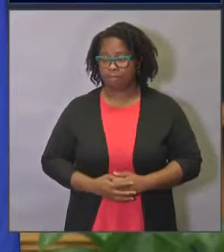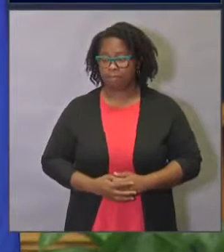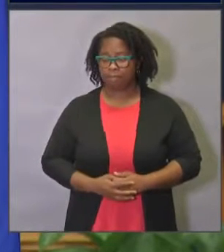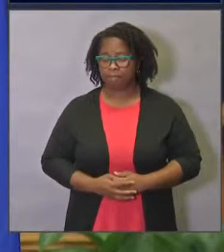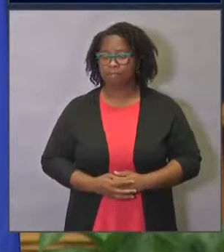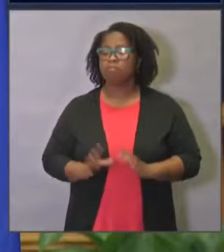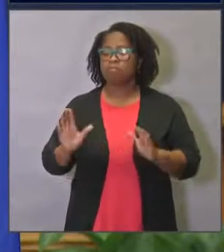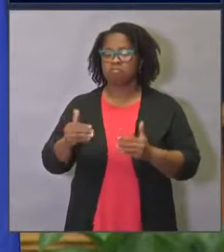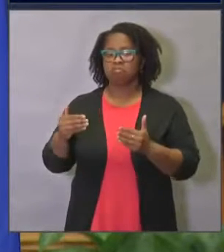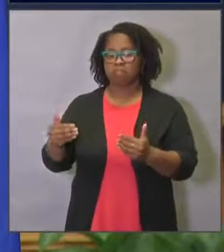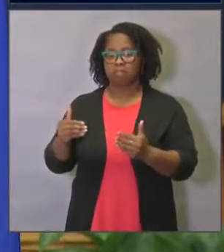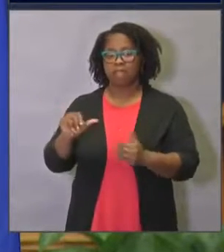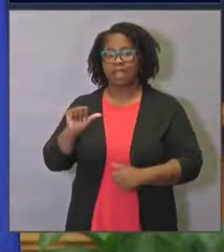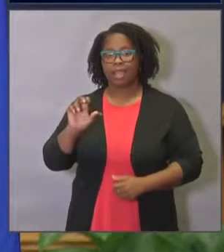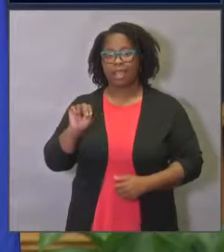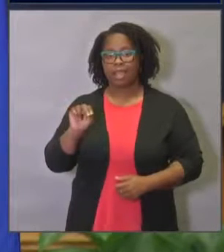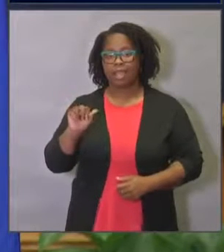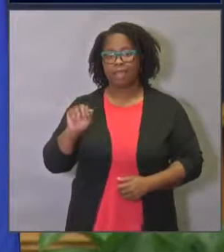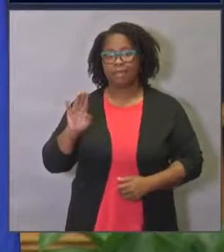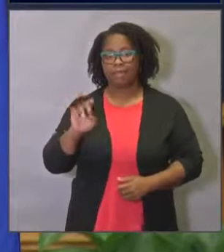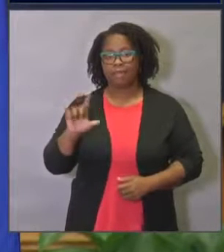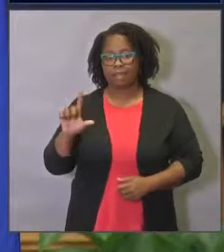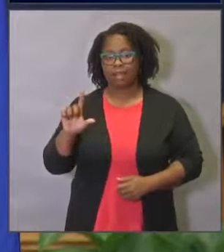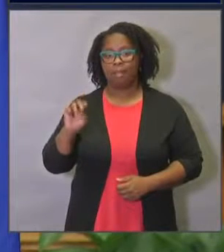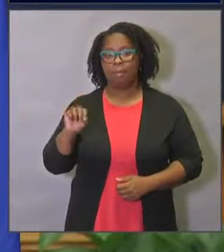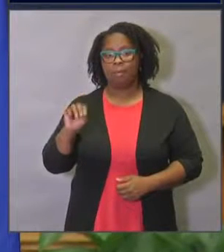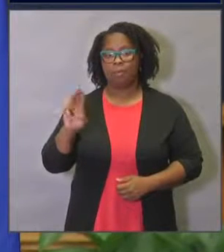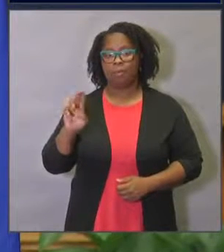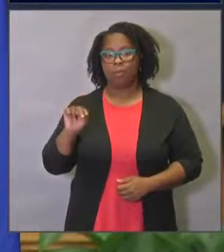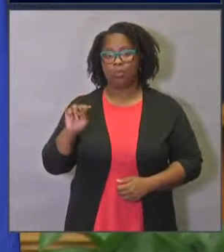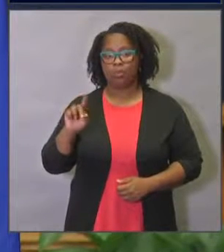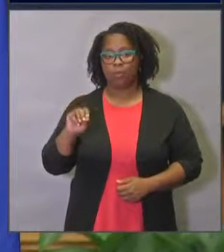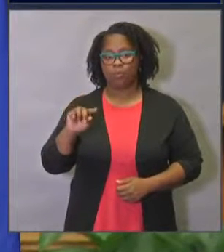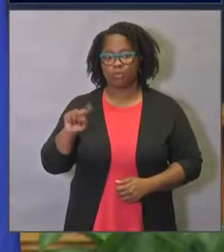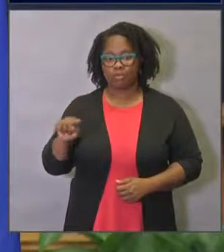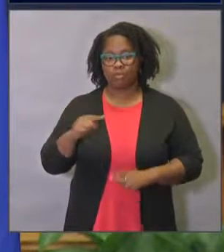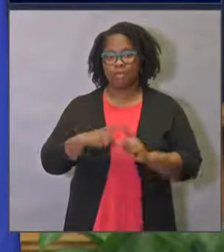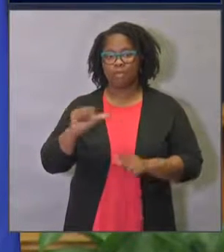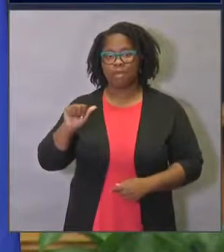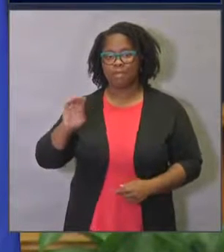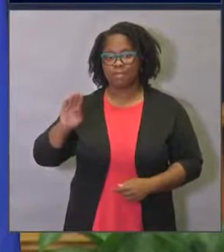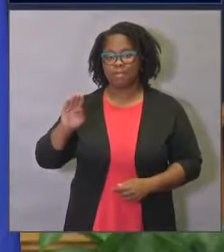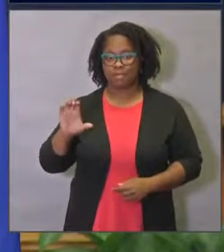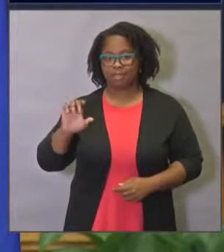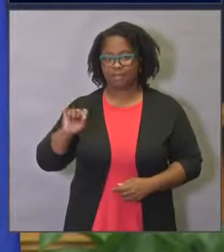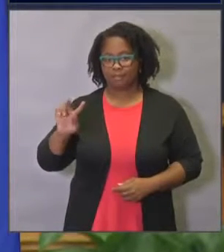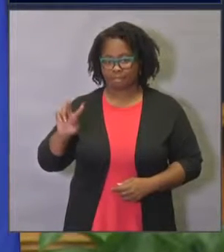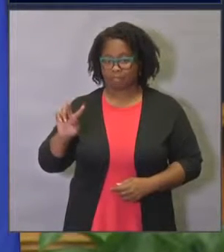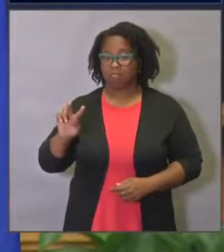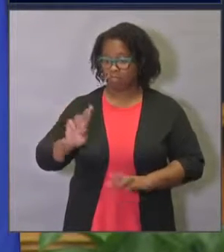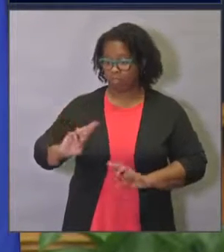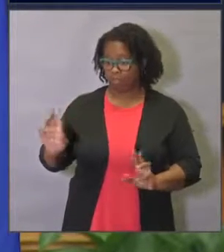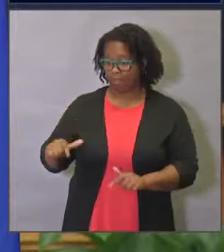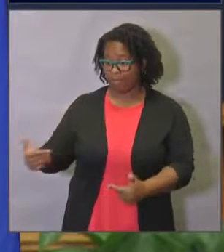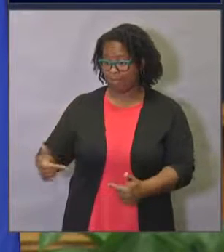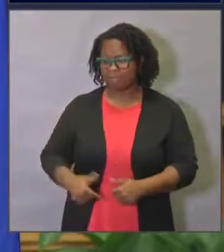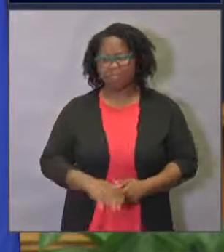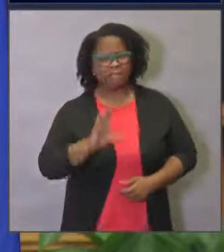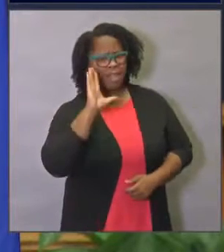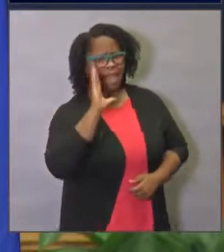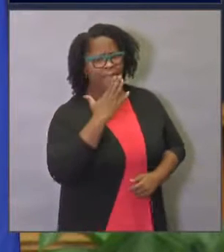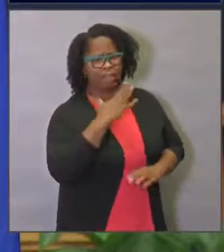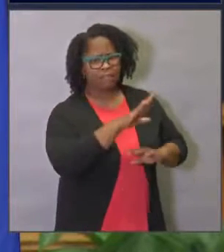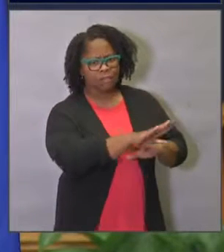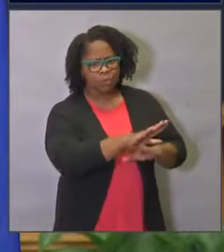We'll go to the line of Annabelle Munoz with ABC Television. Your line is open. Hi, good